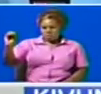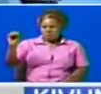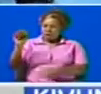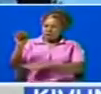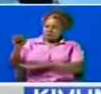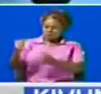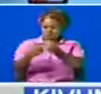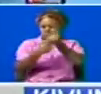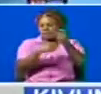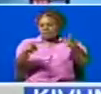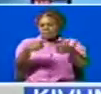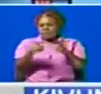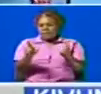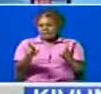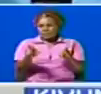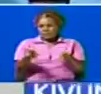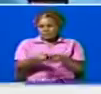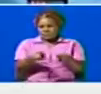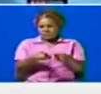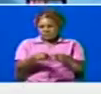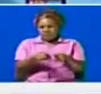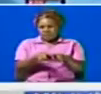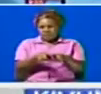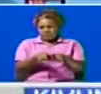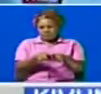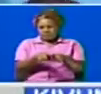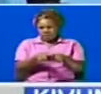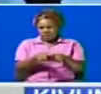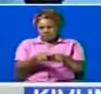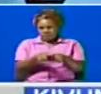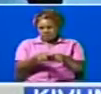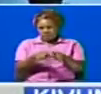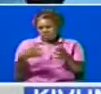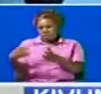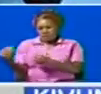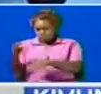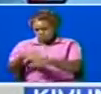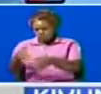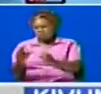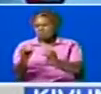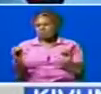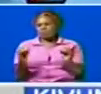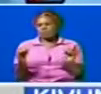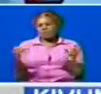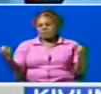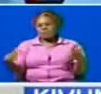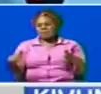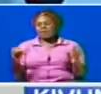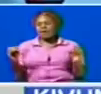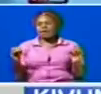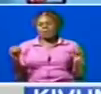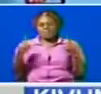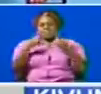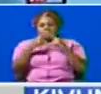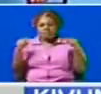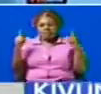to his supporters, but also remaining non-committal on whether he was telling them, don't go out on the streets. It was not very clear. And the